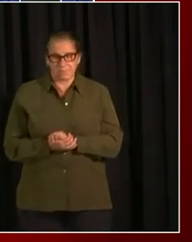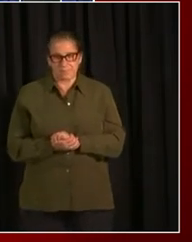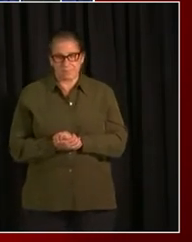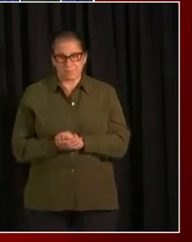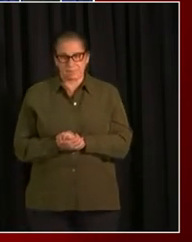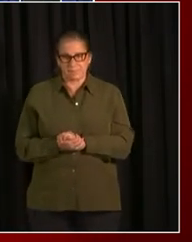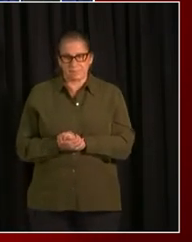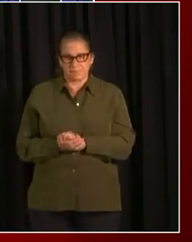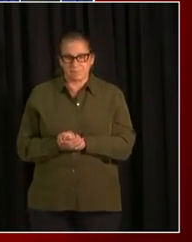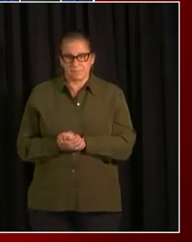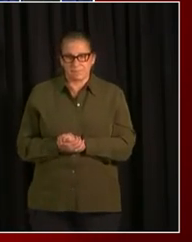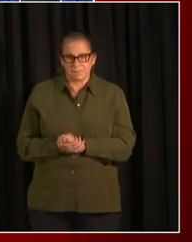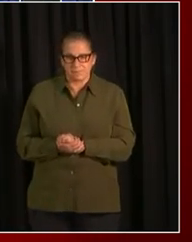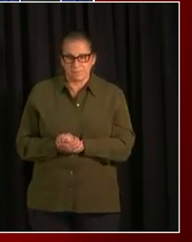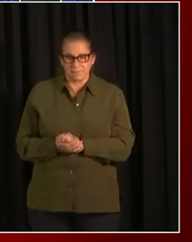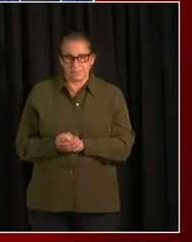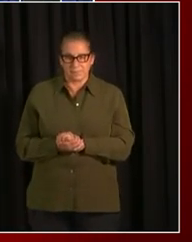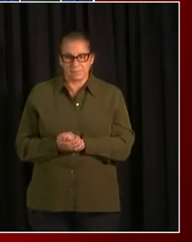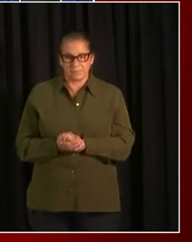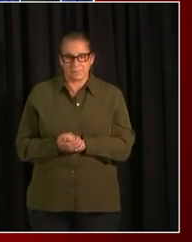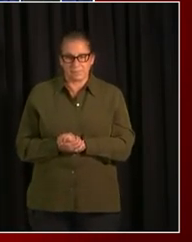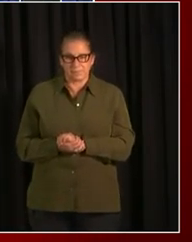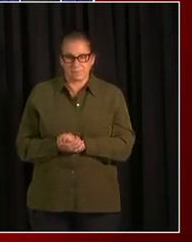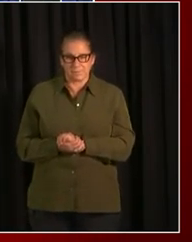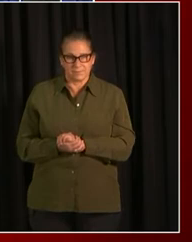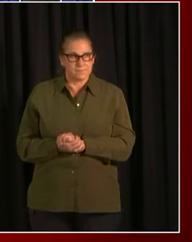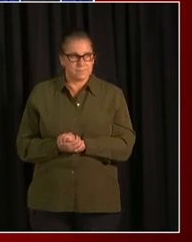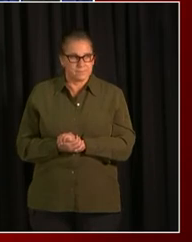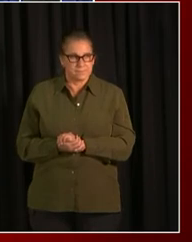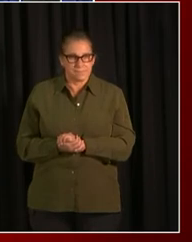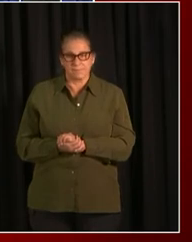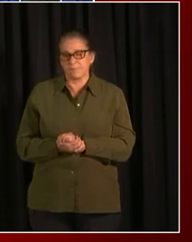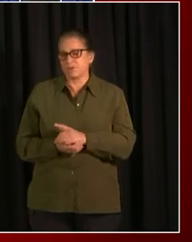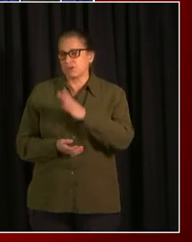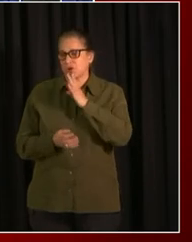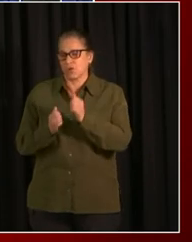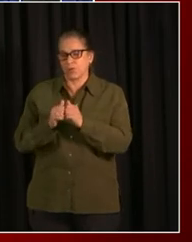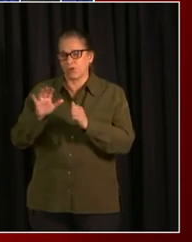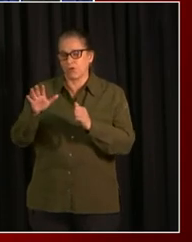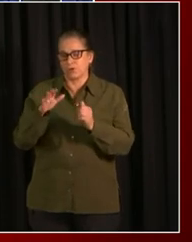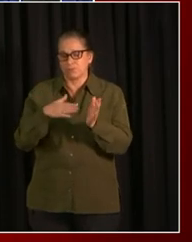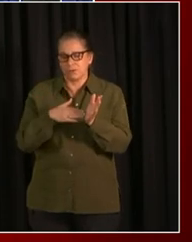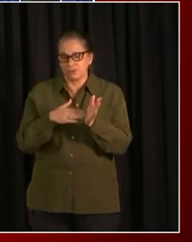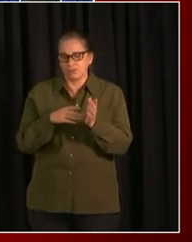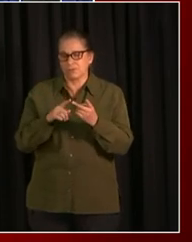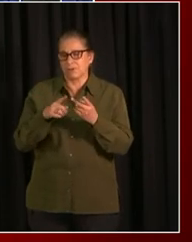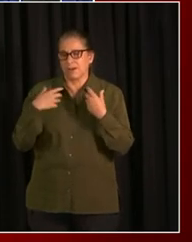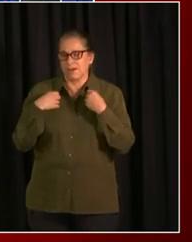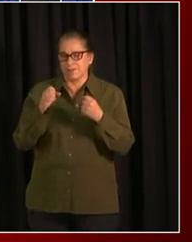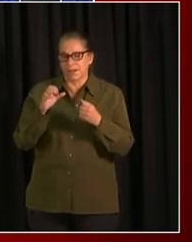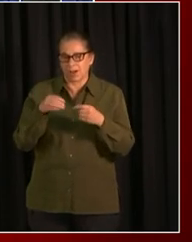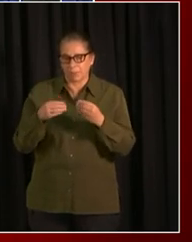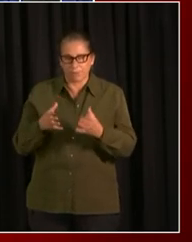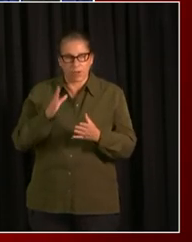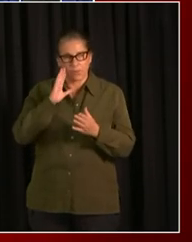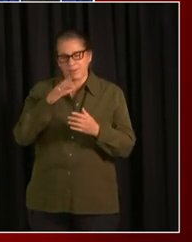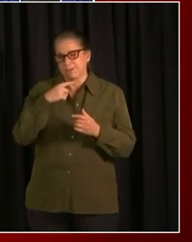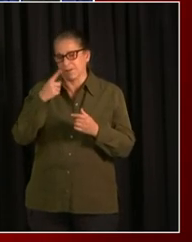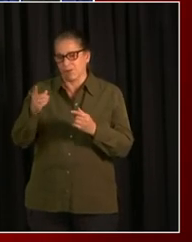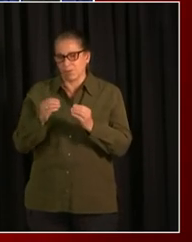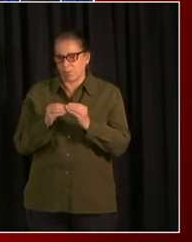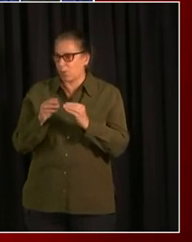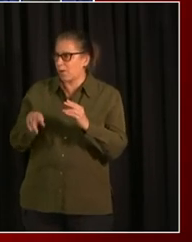healthcare providers for getting tests, especially if you need tests for specific needs like travel